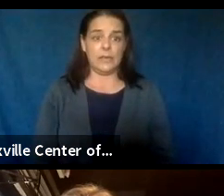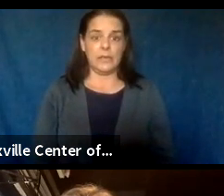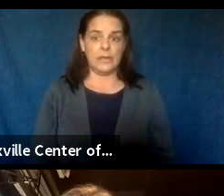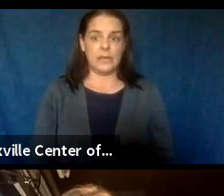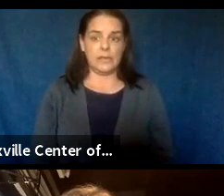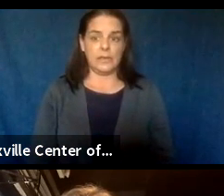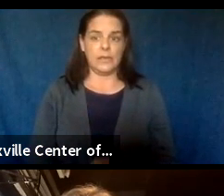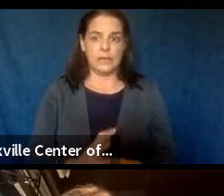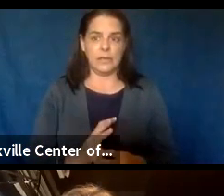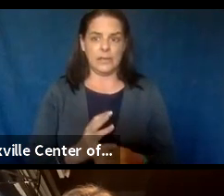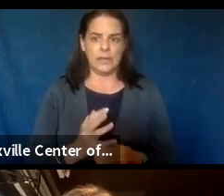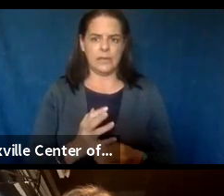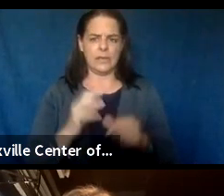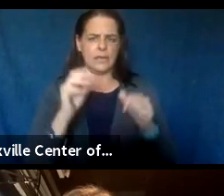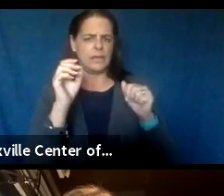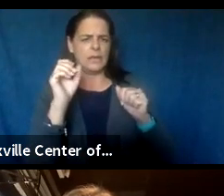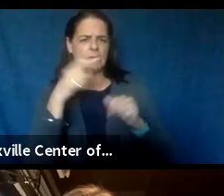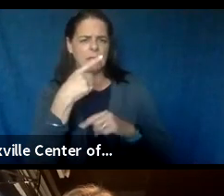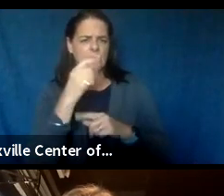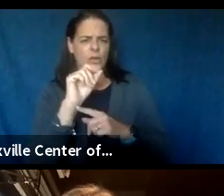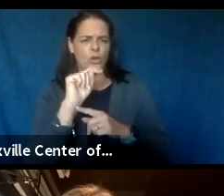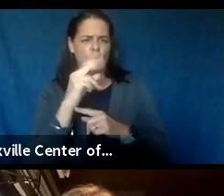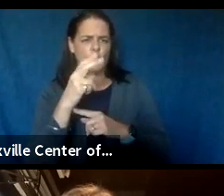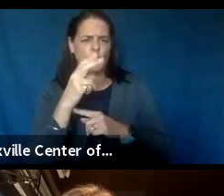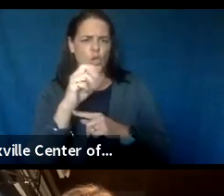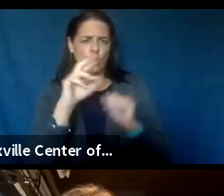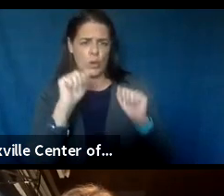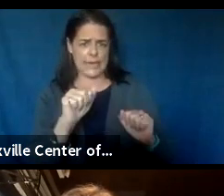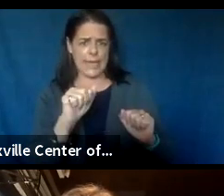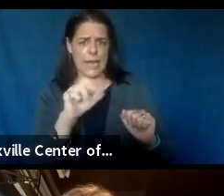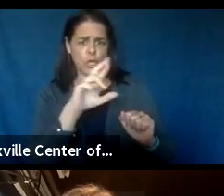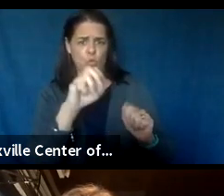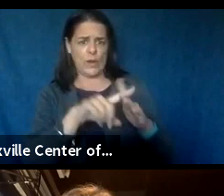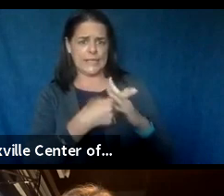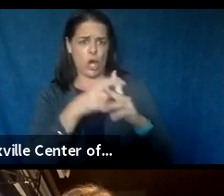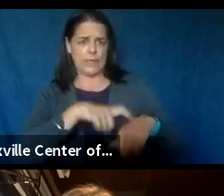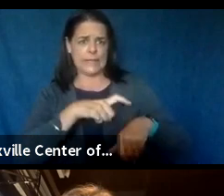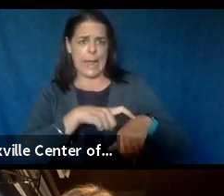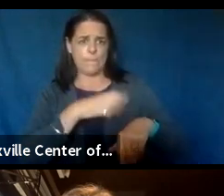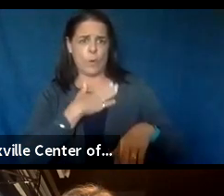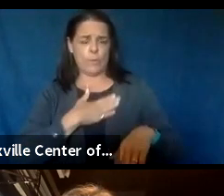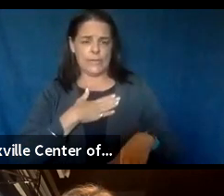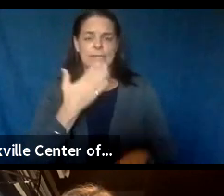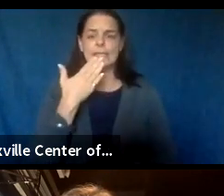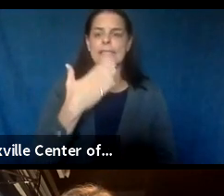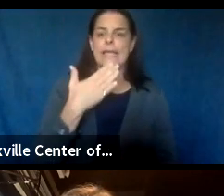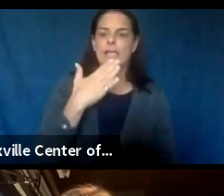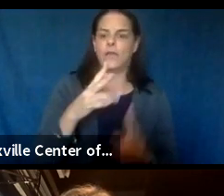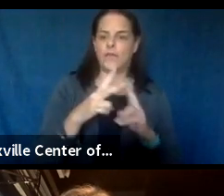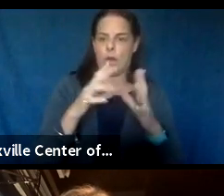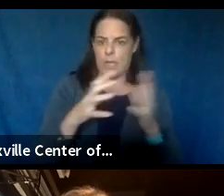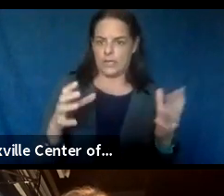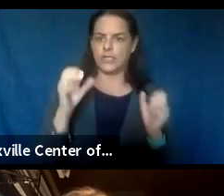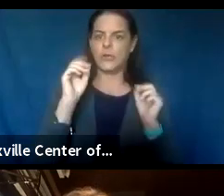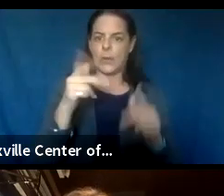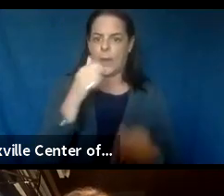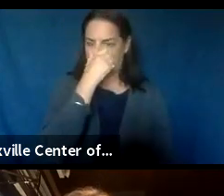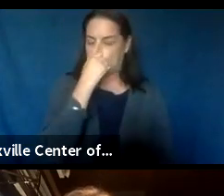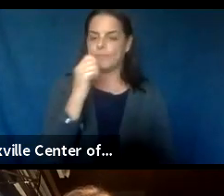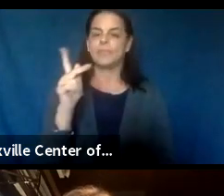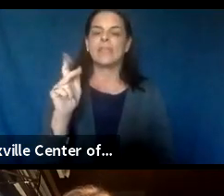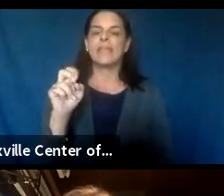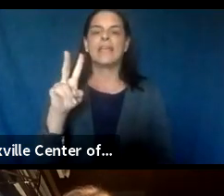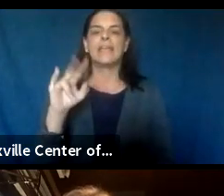Can we do that? Can we go ahead and handle that and restart the timer, please? Thank you very much. There you Okay. go. Thank